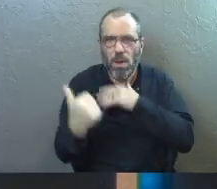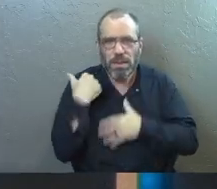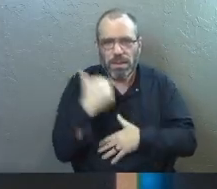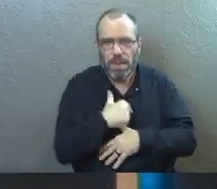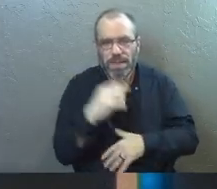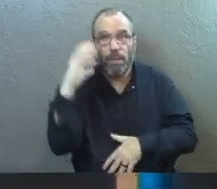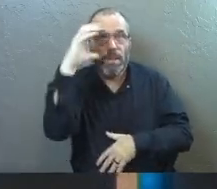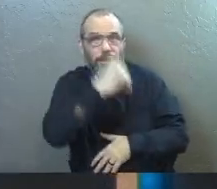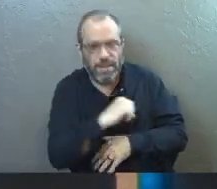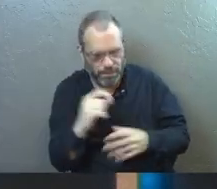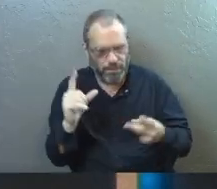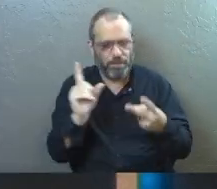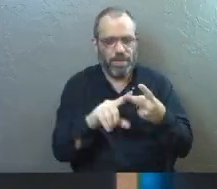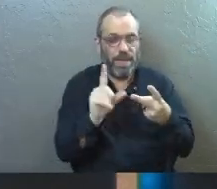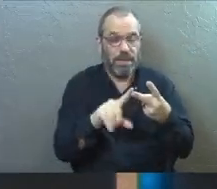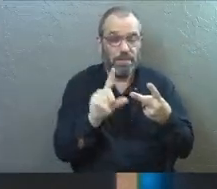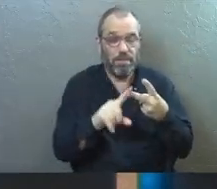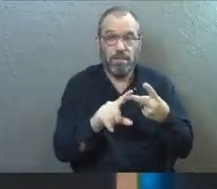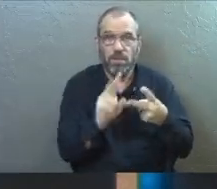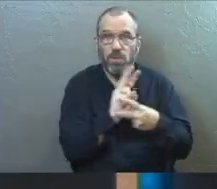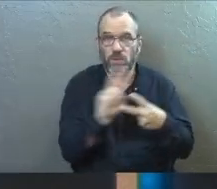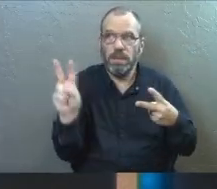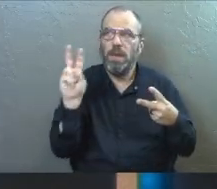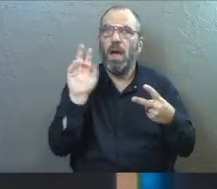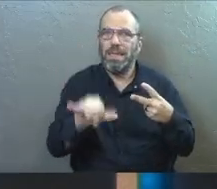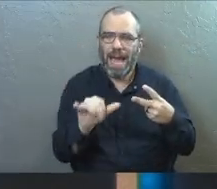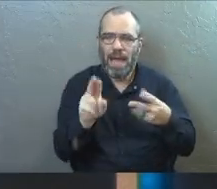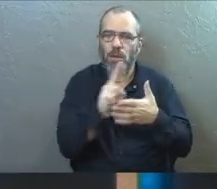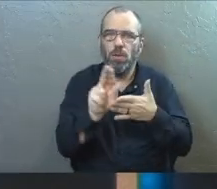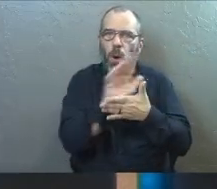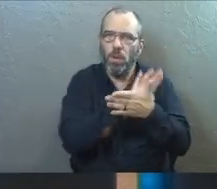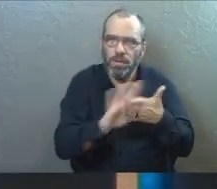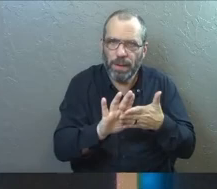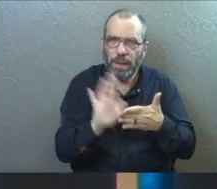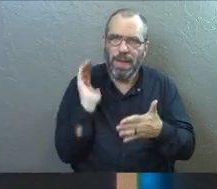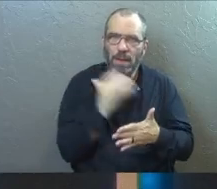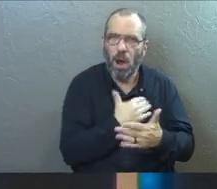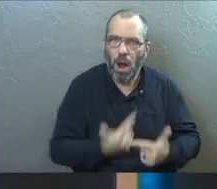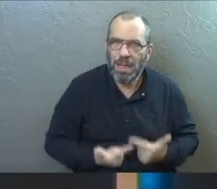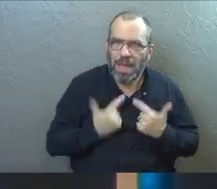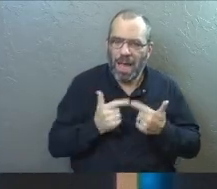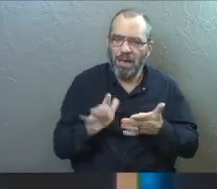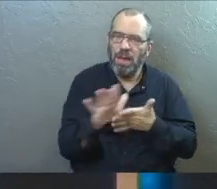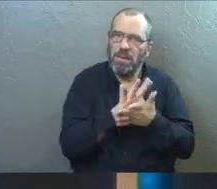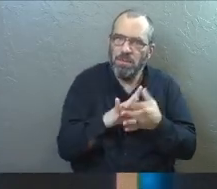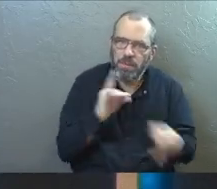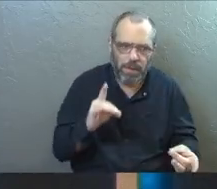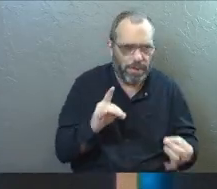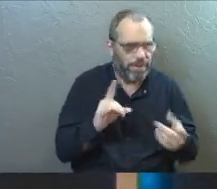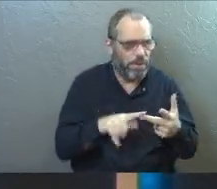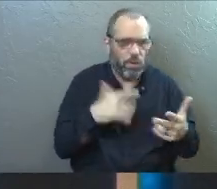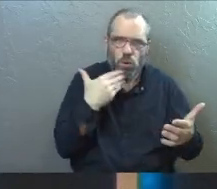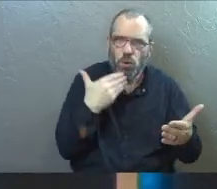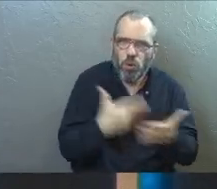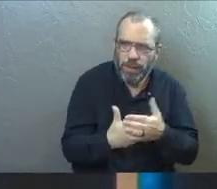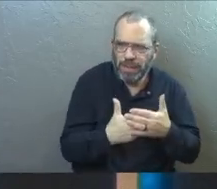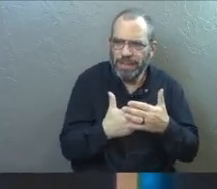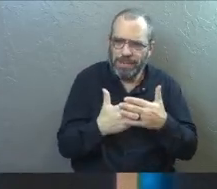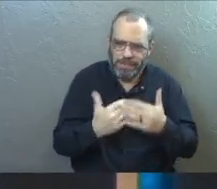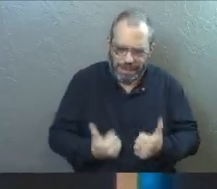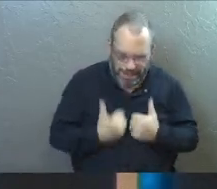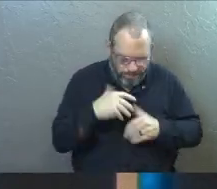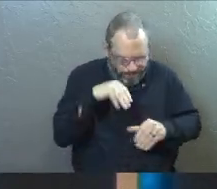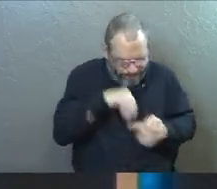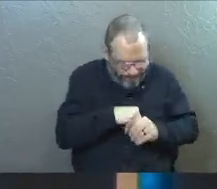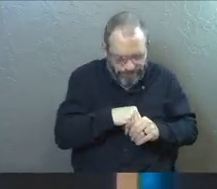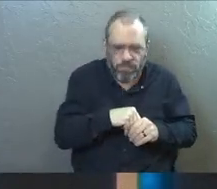might be missing. And then week two, he gave us a deeper look at the Holy Spirit in our lives, the Spirit of God and all the goodness that is and dwells